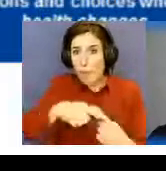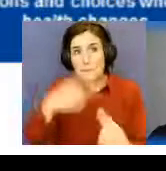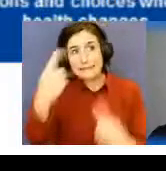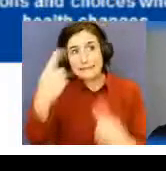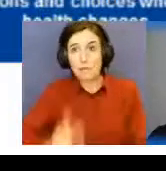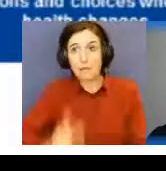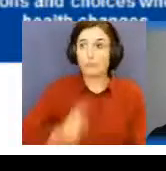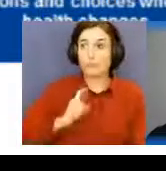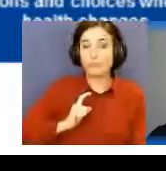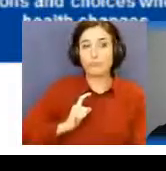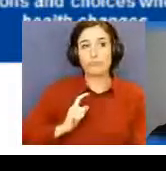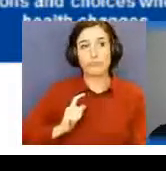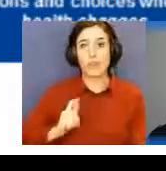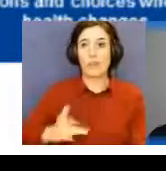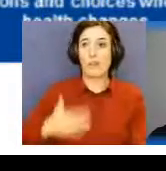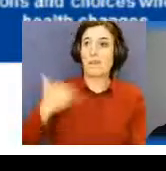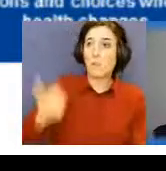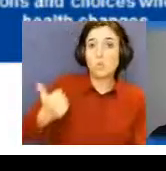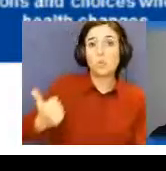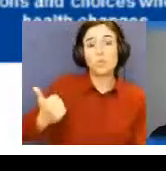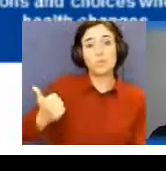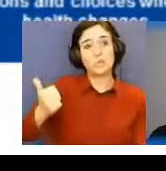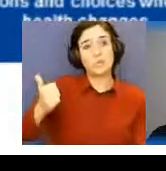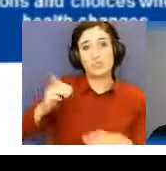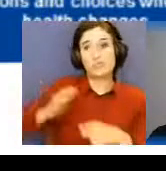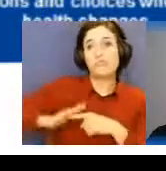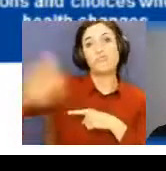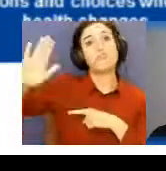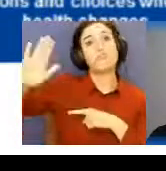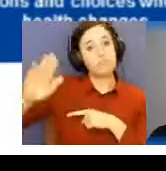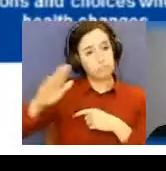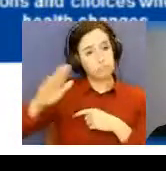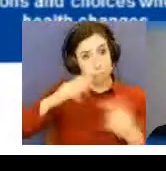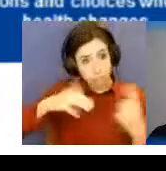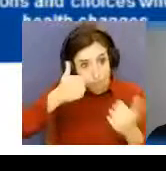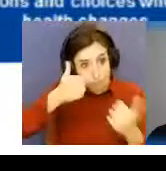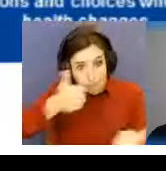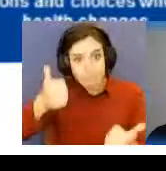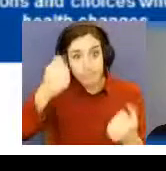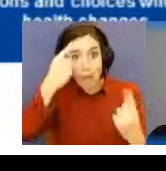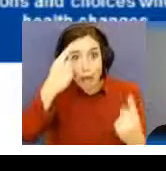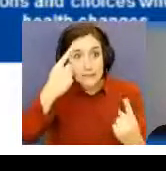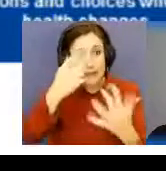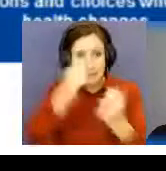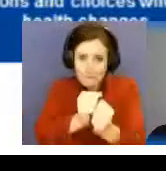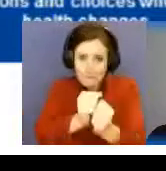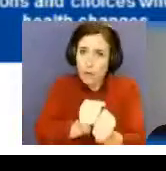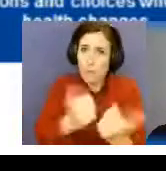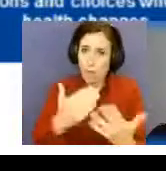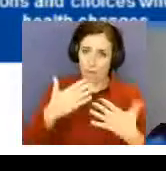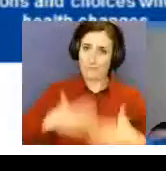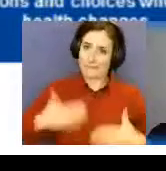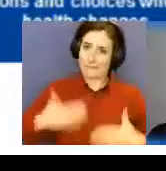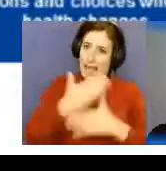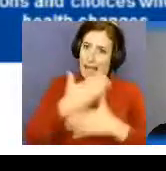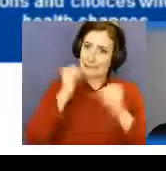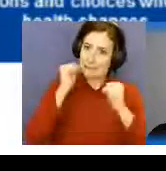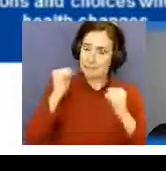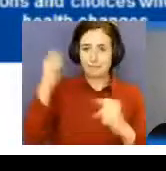ideally to support them to be active and understand the value that physical activity can have for them, I think is integral. And of